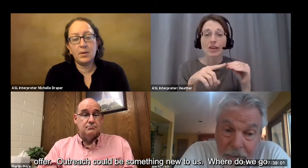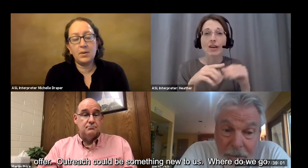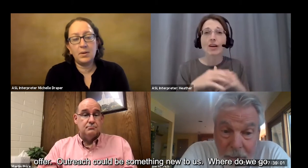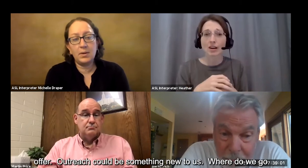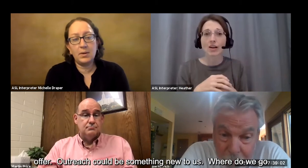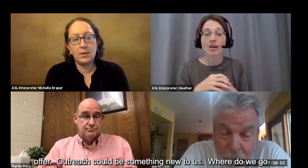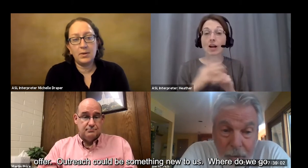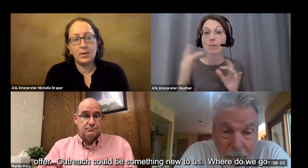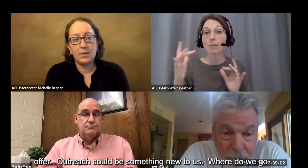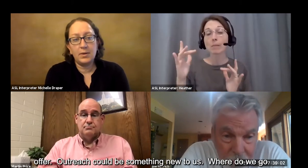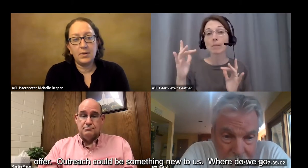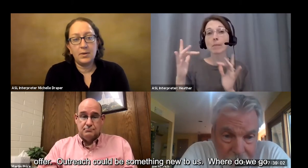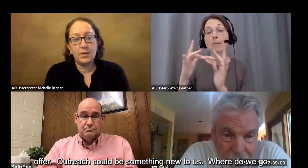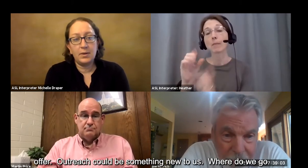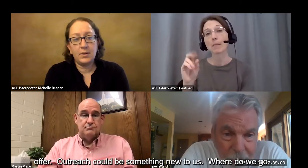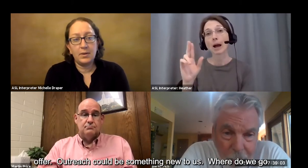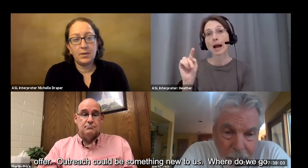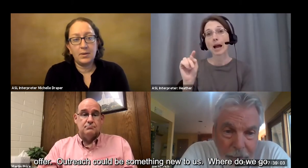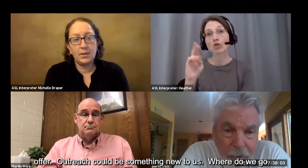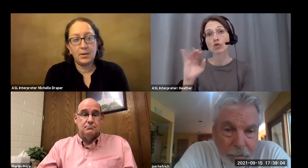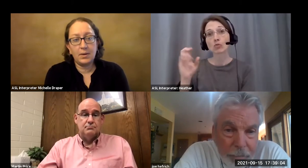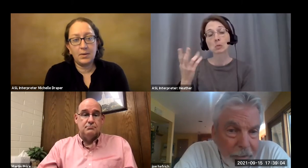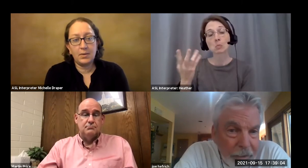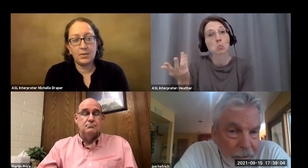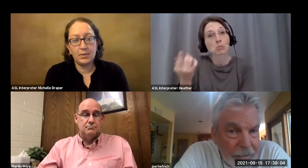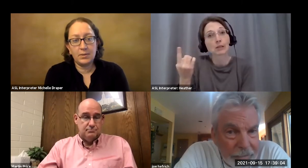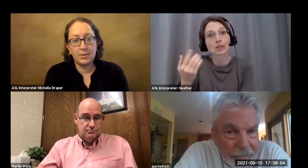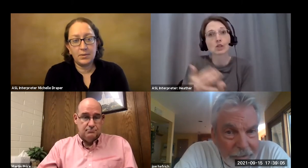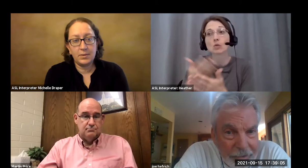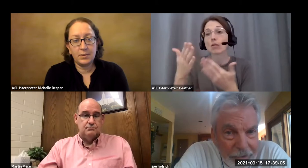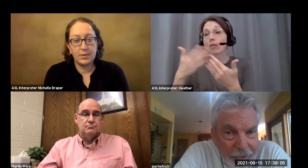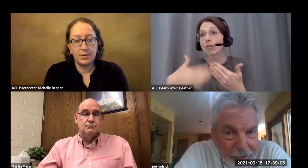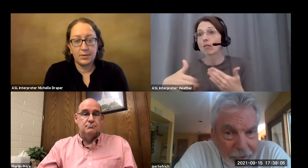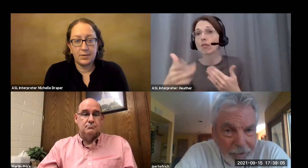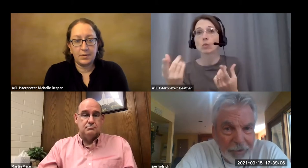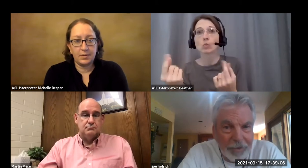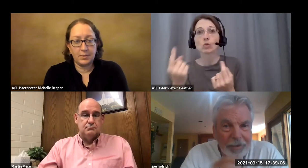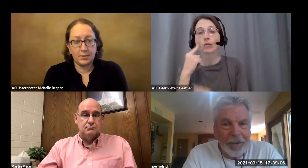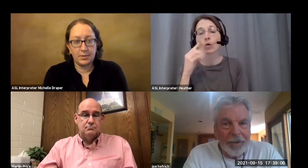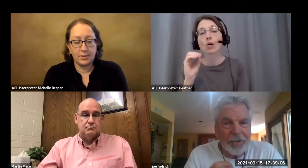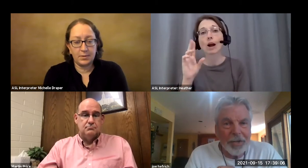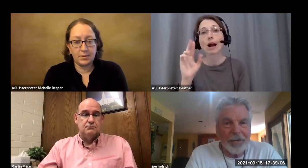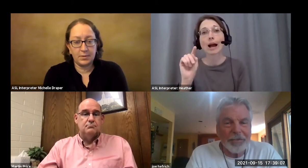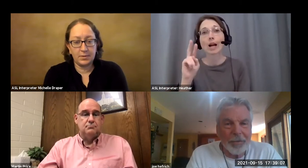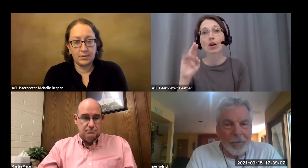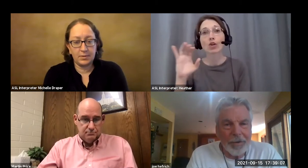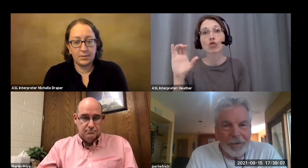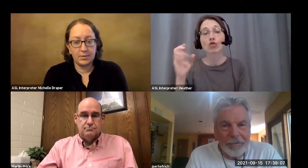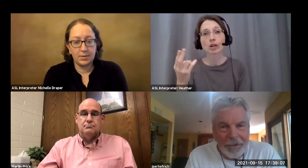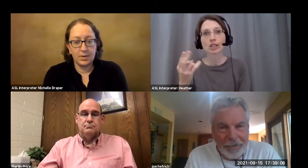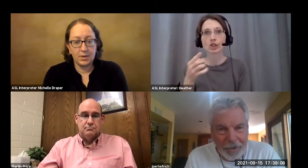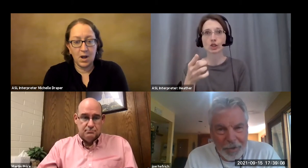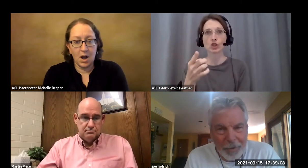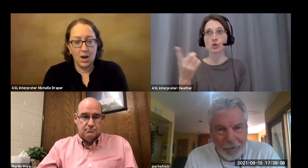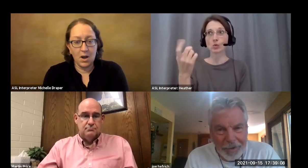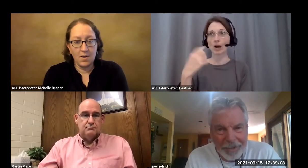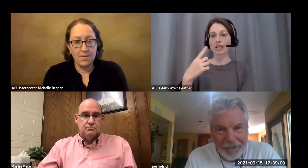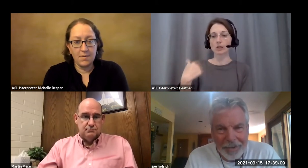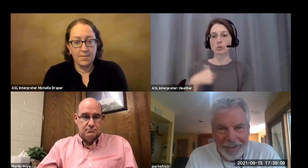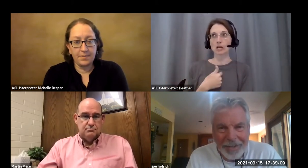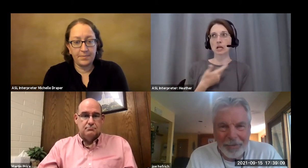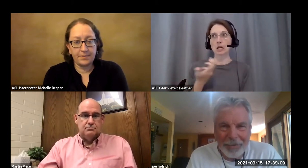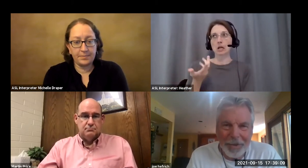Outreach could be something new to us. You know, where do we go from here? So you're asking us, and we're kind of asking